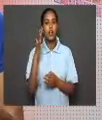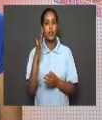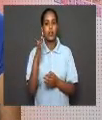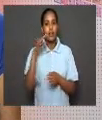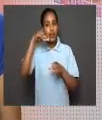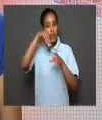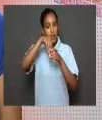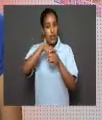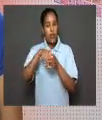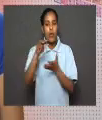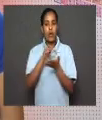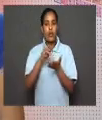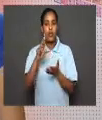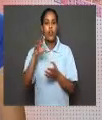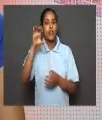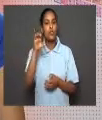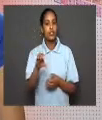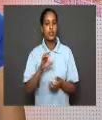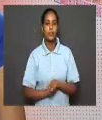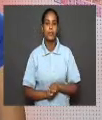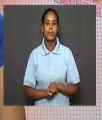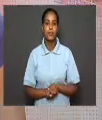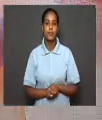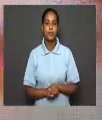types of intermolecular forces.